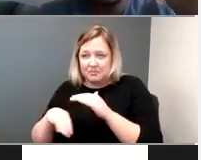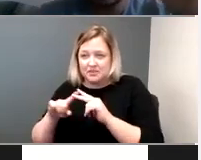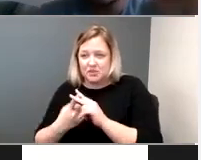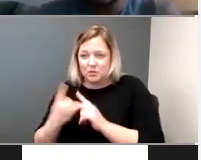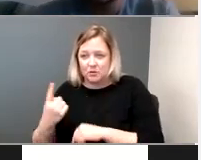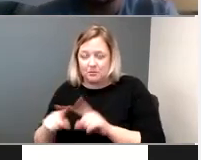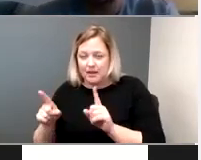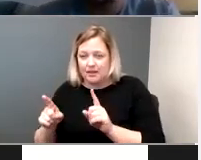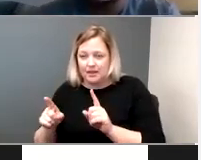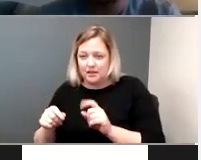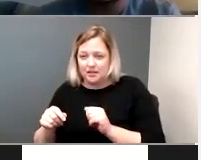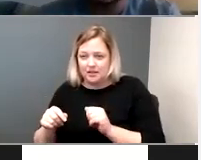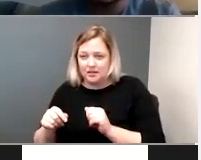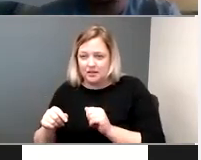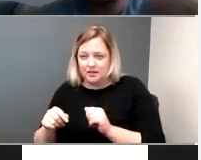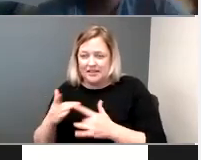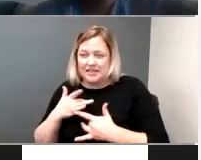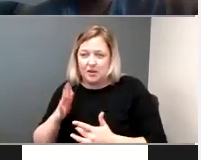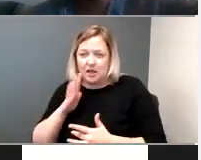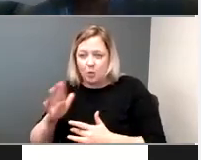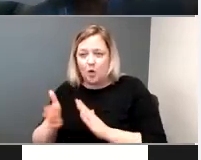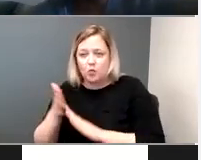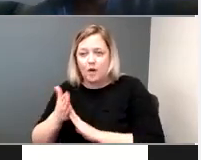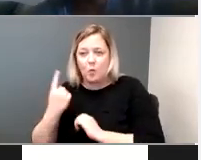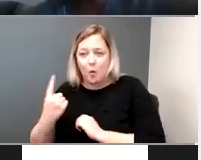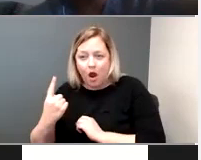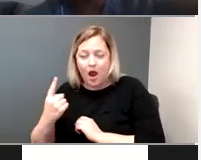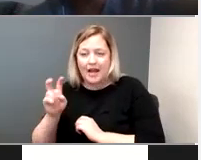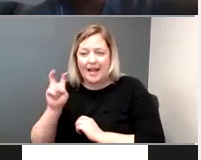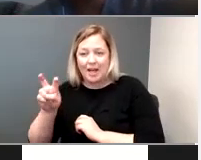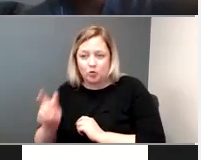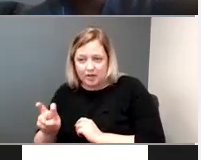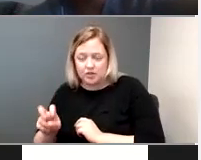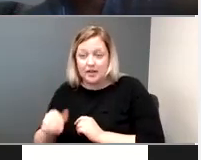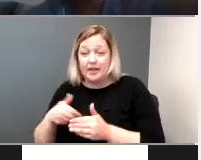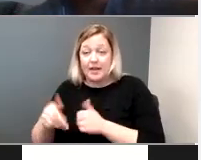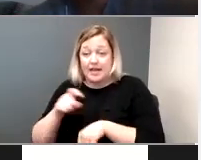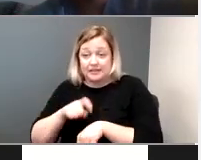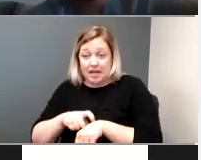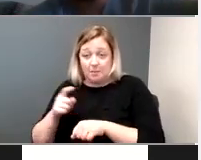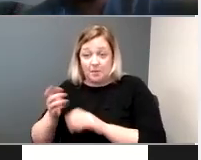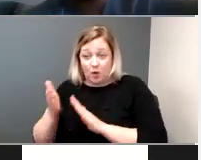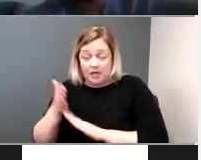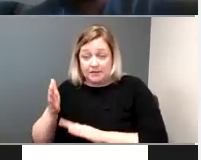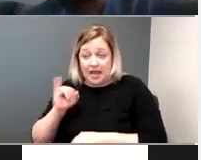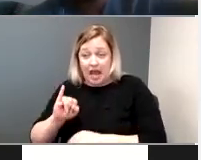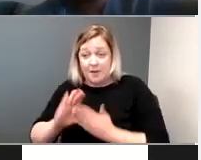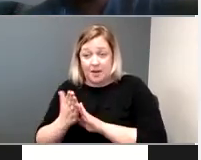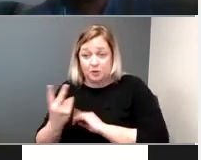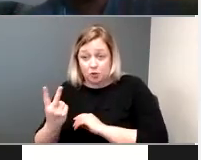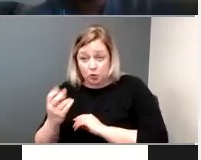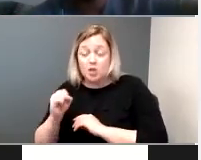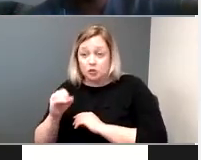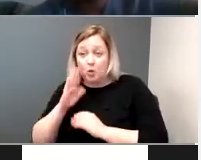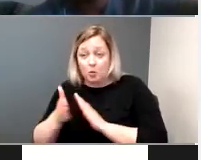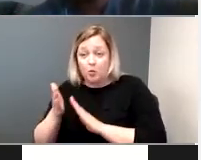essentially initially it is going to run for one iteration. The next time it runs, I becomes 2. So it runs for 2 iterations, right? The next